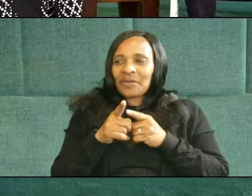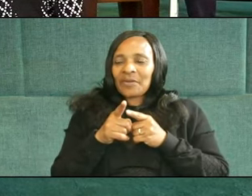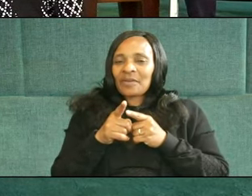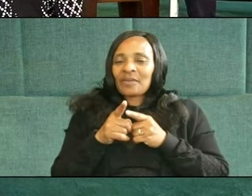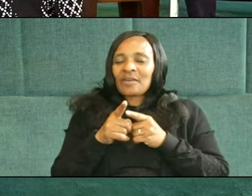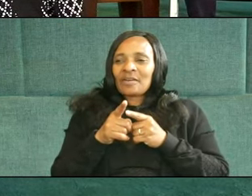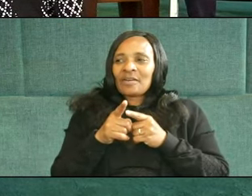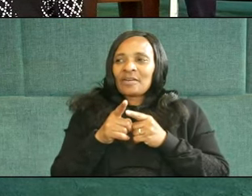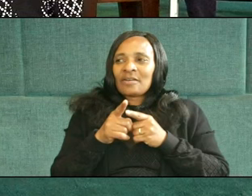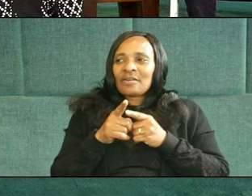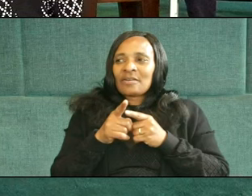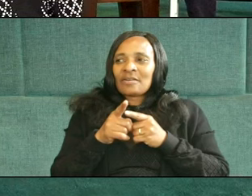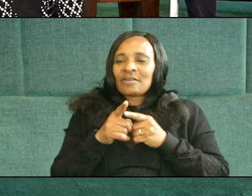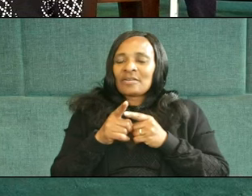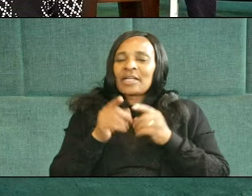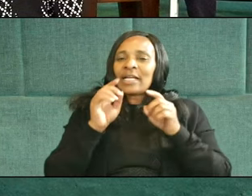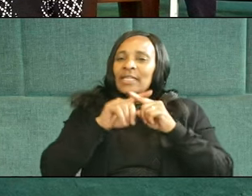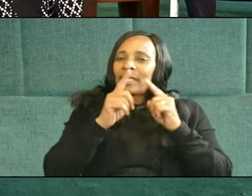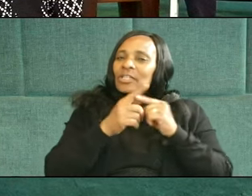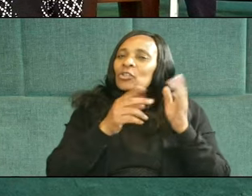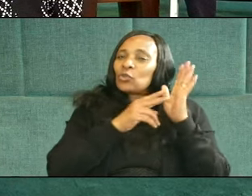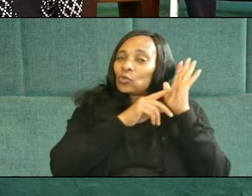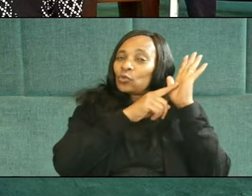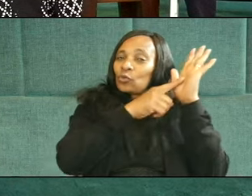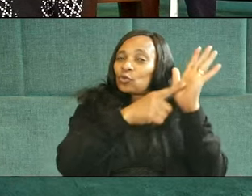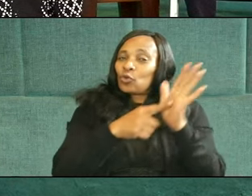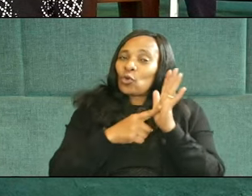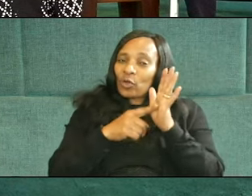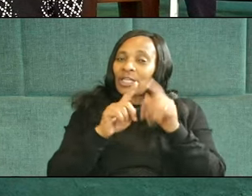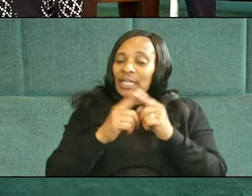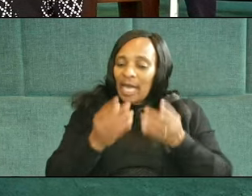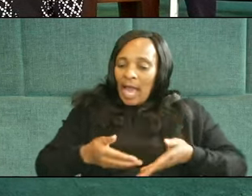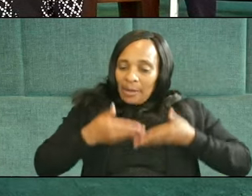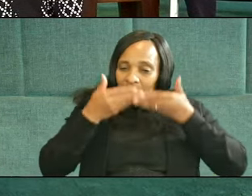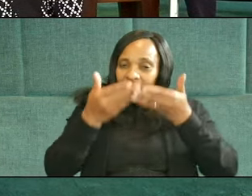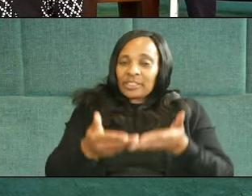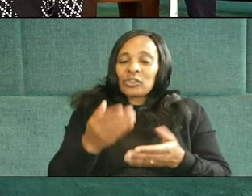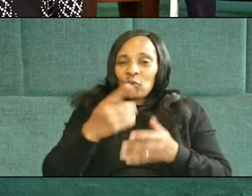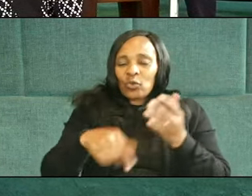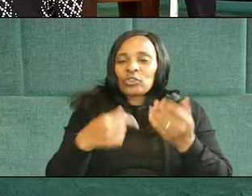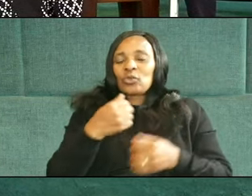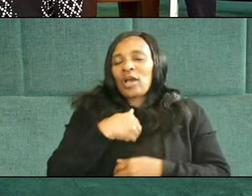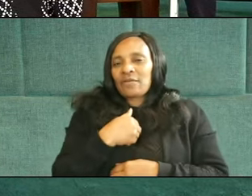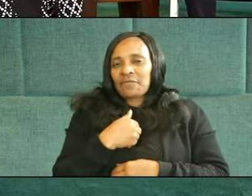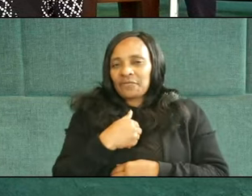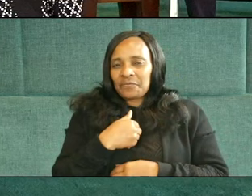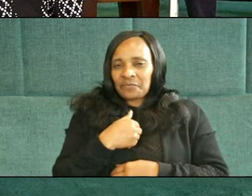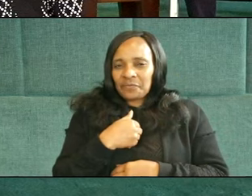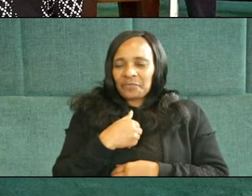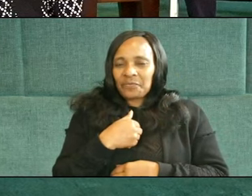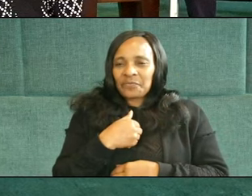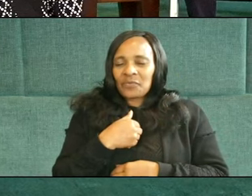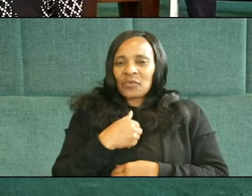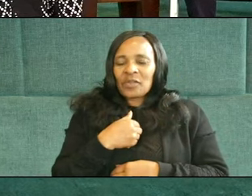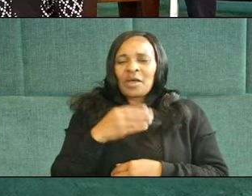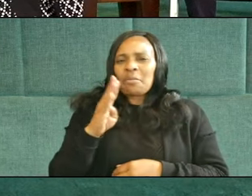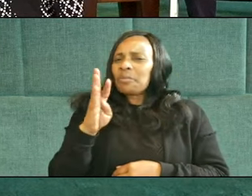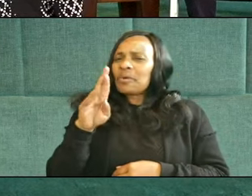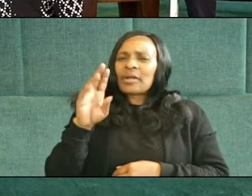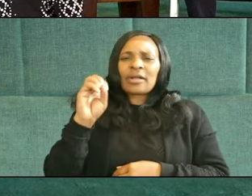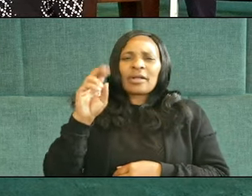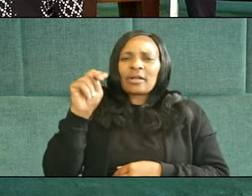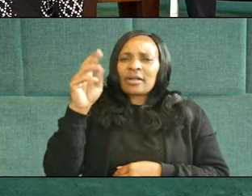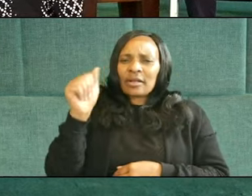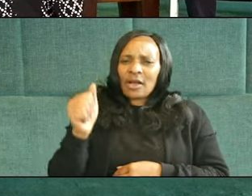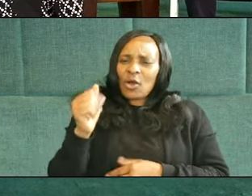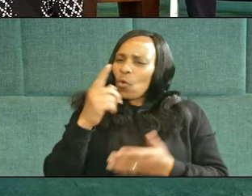and you reflect and appreciate what you've had. All right. Yeah. Okay. Brenda, what do you think?